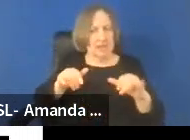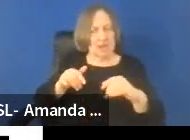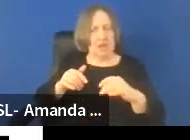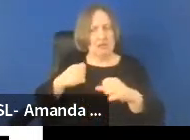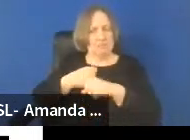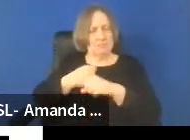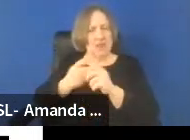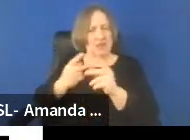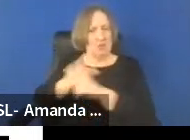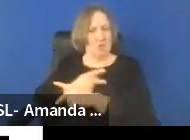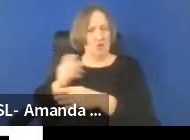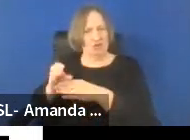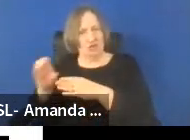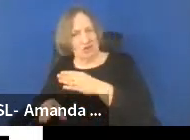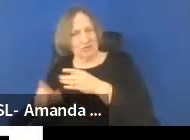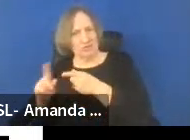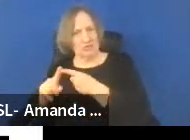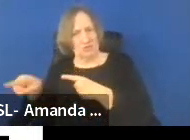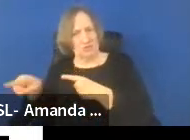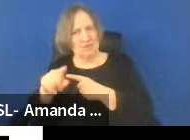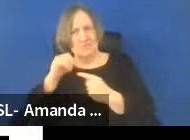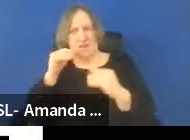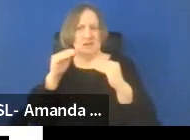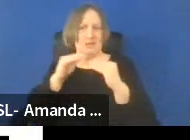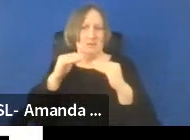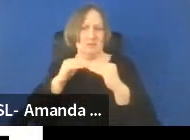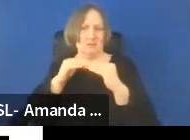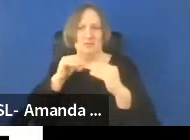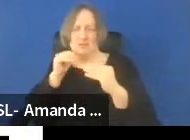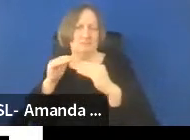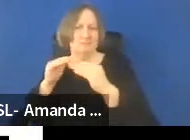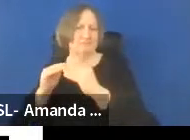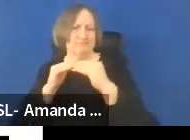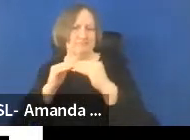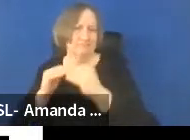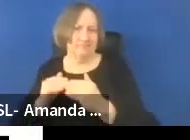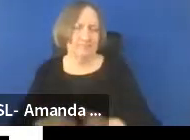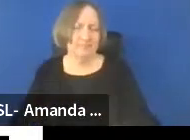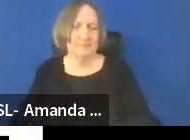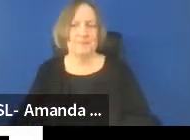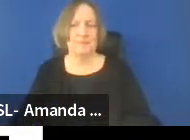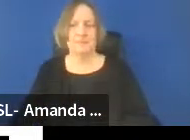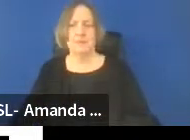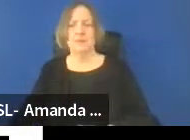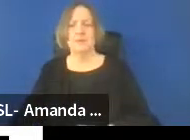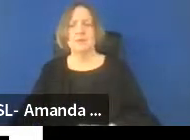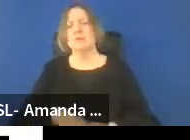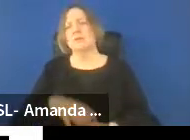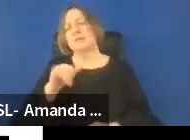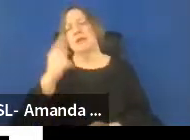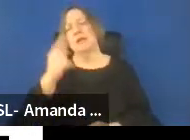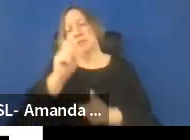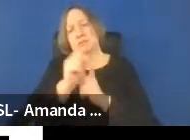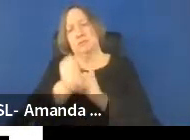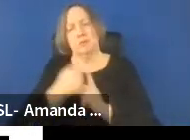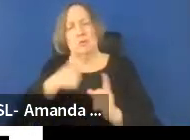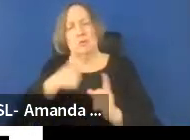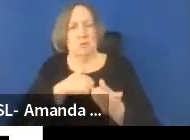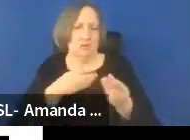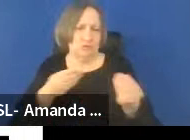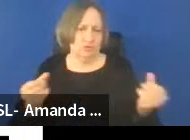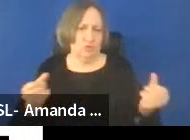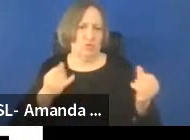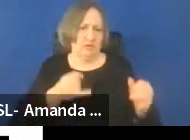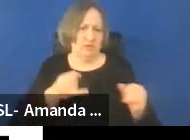very real and that are unjust and unequal and unequitable. So that was a case we solved